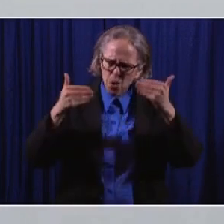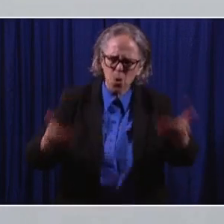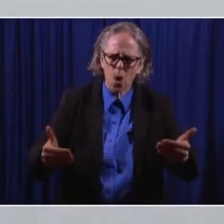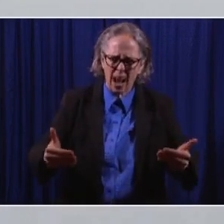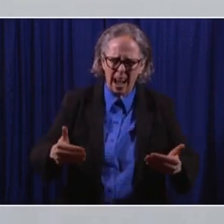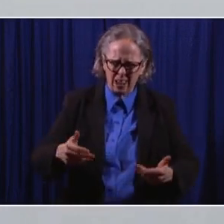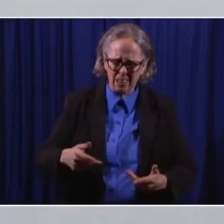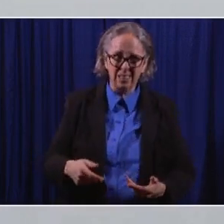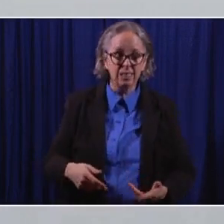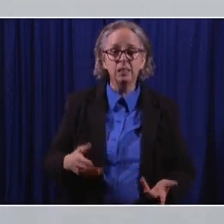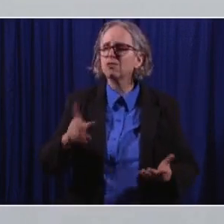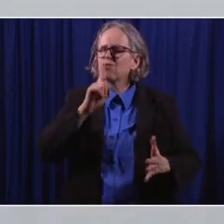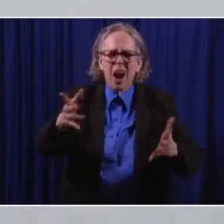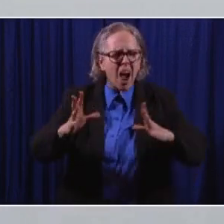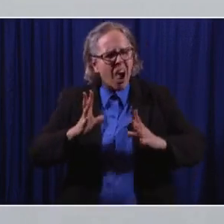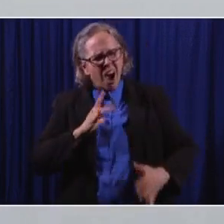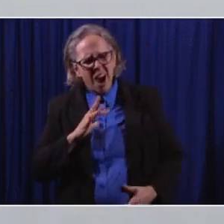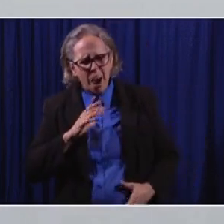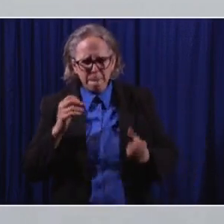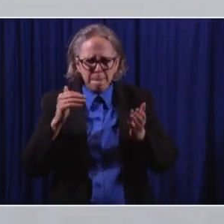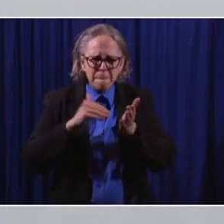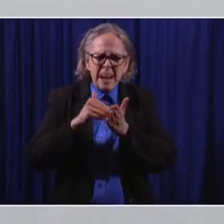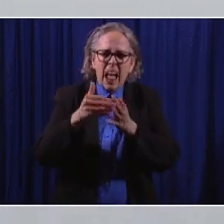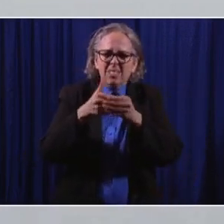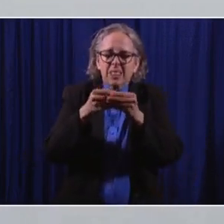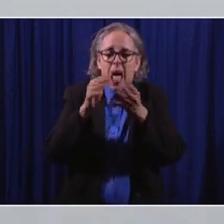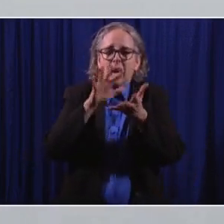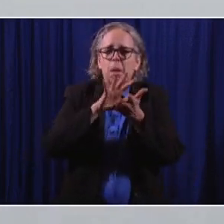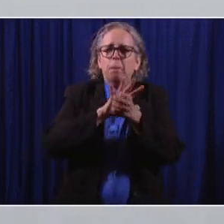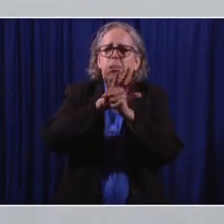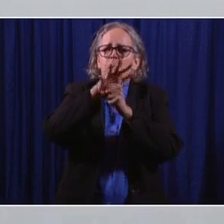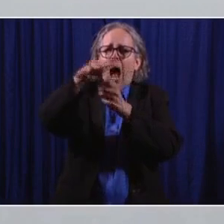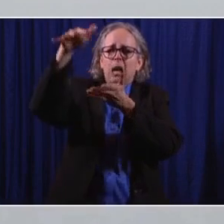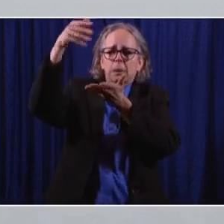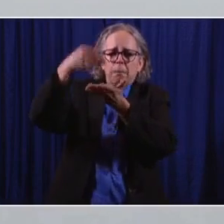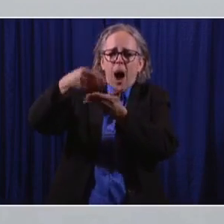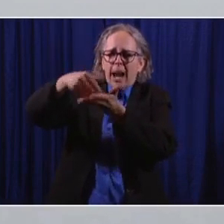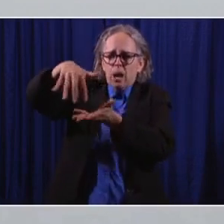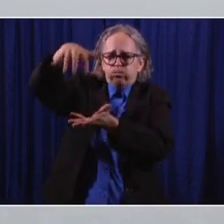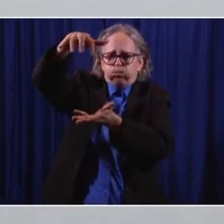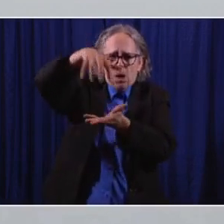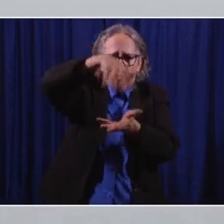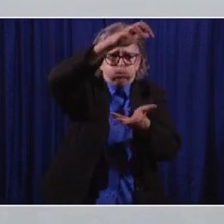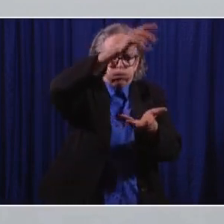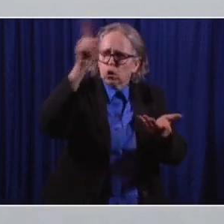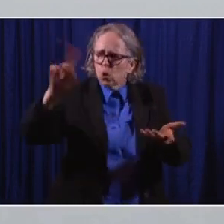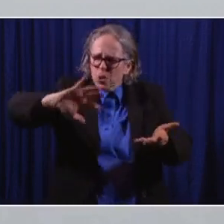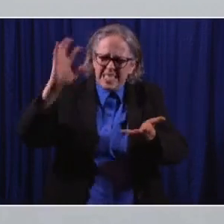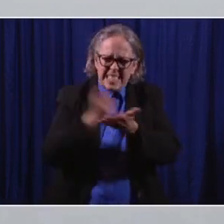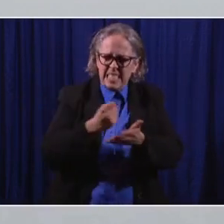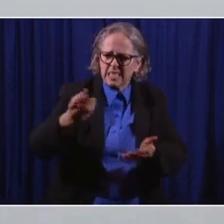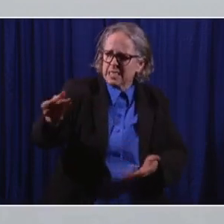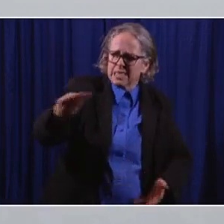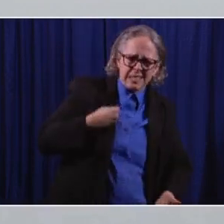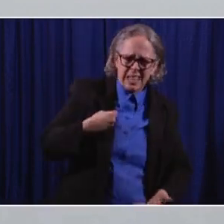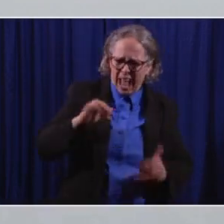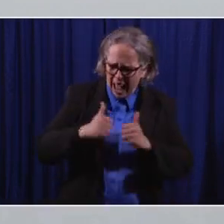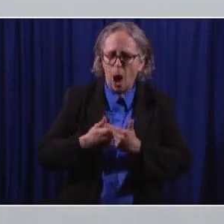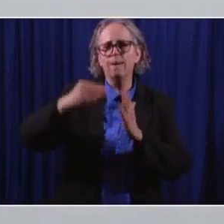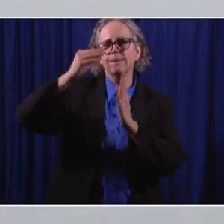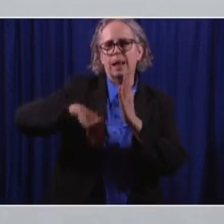of dollars on the table that people are not drawing down to pay for their college education. And we urge